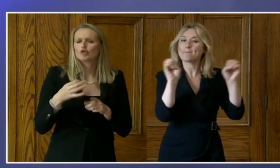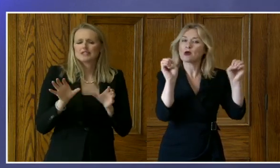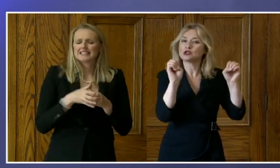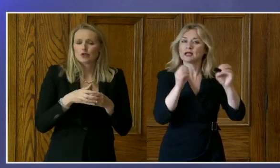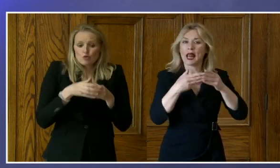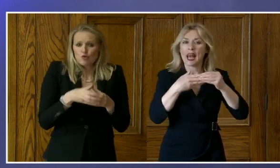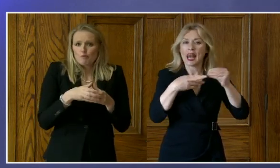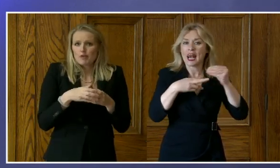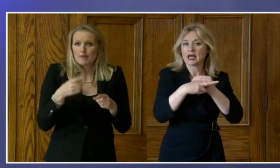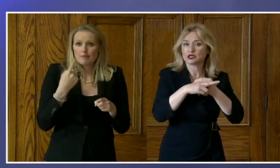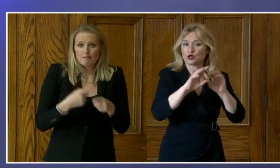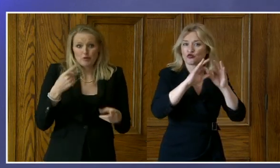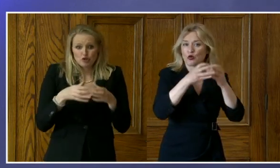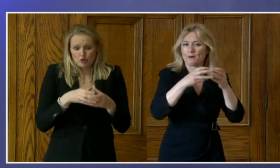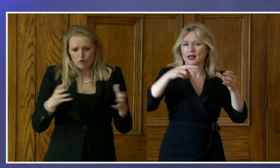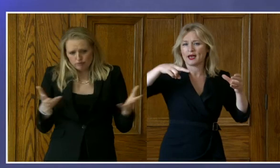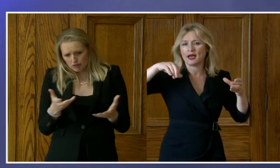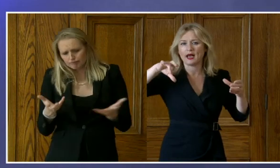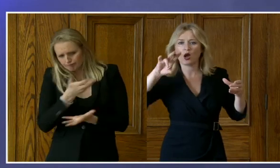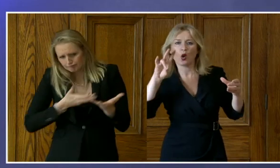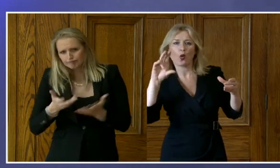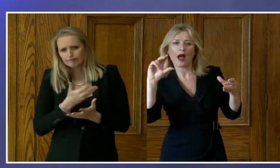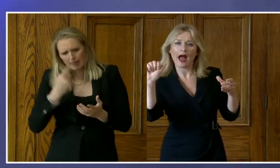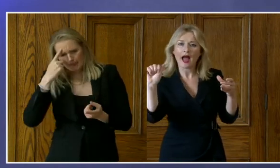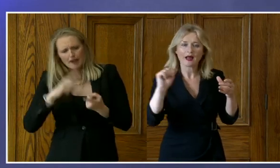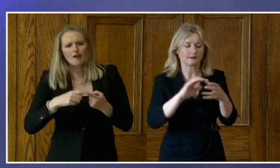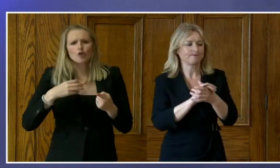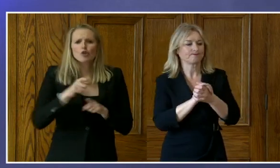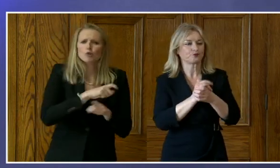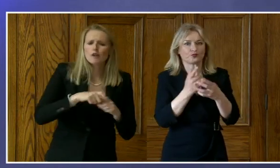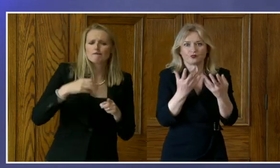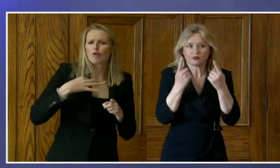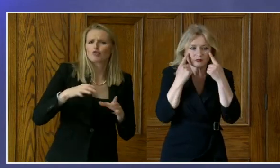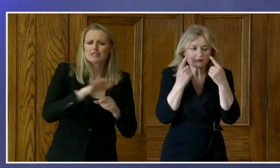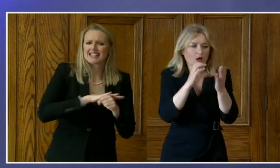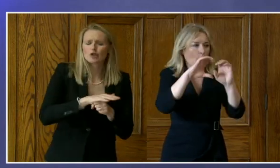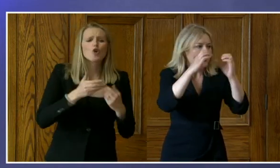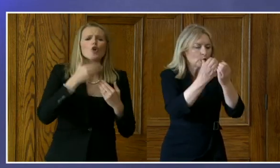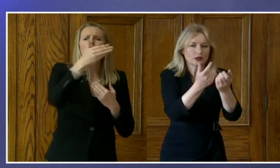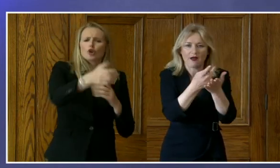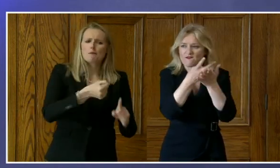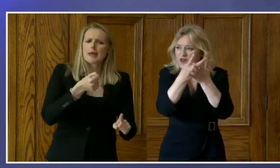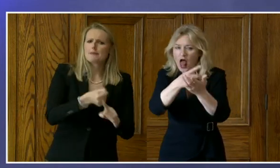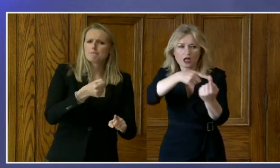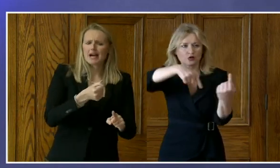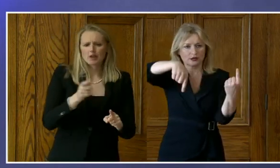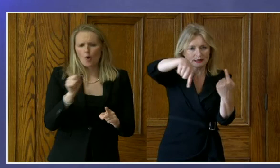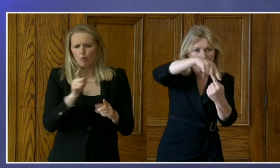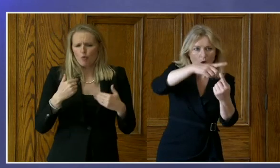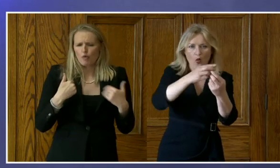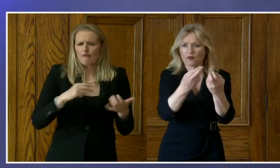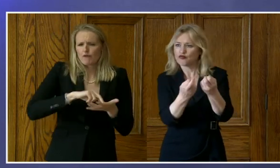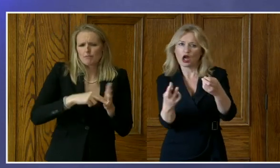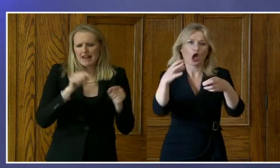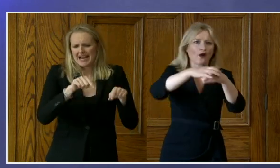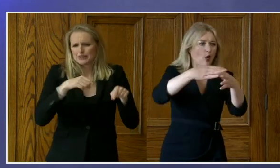group to look at the longer term impact on the community and voluntary sector and what mitigations or what recovery plans we